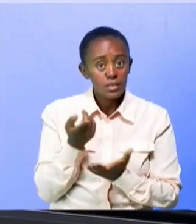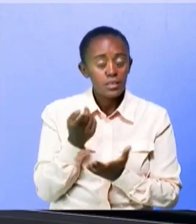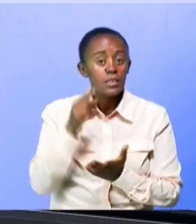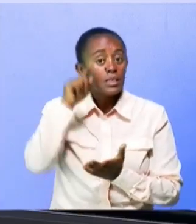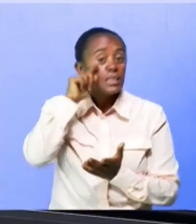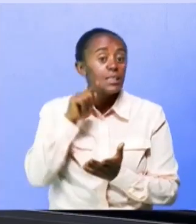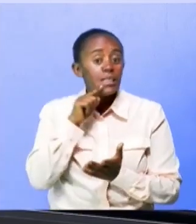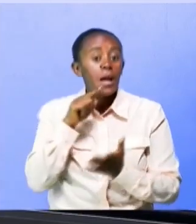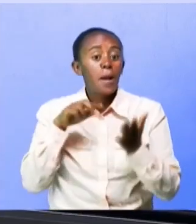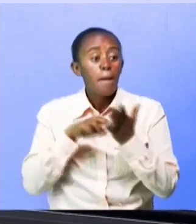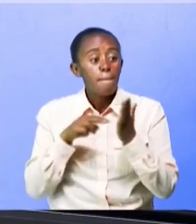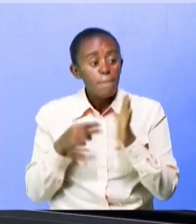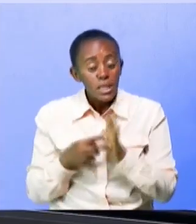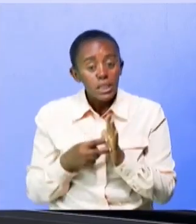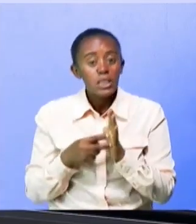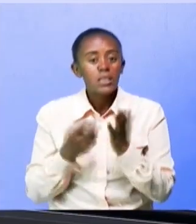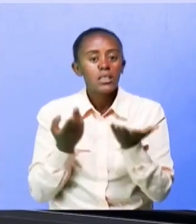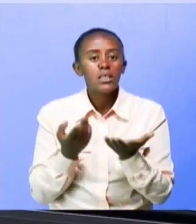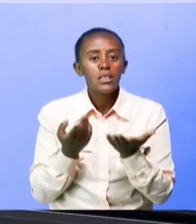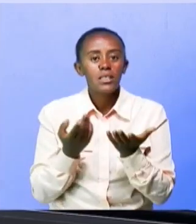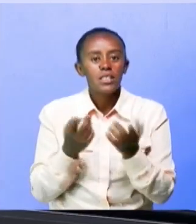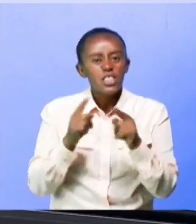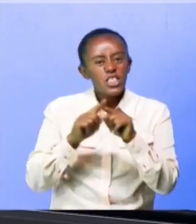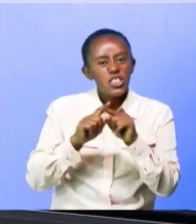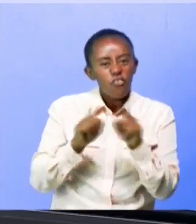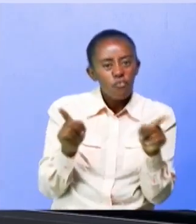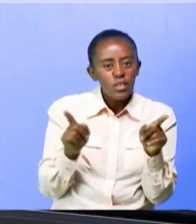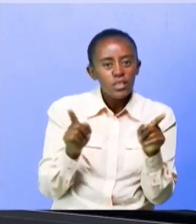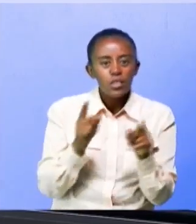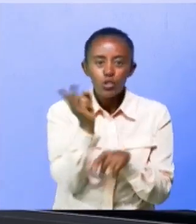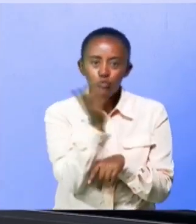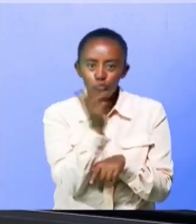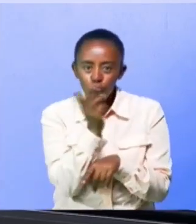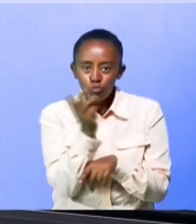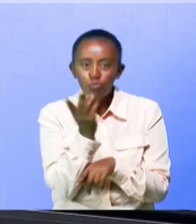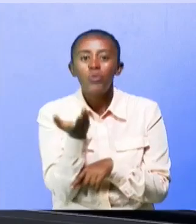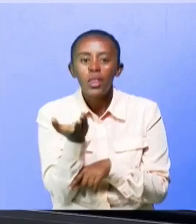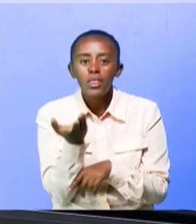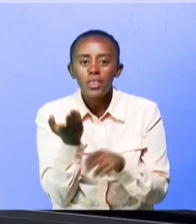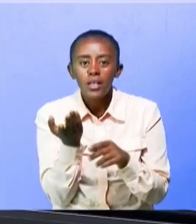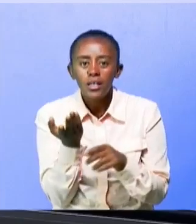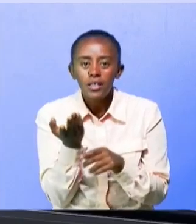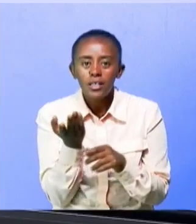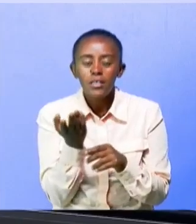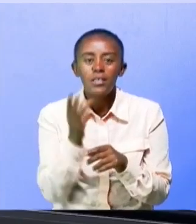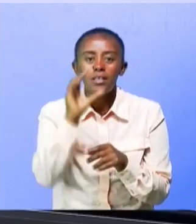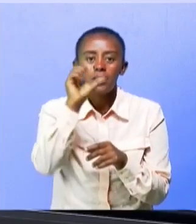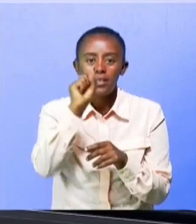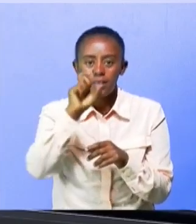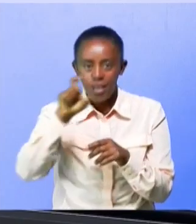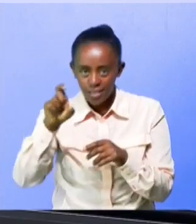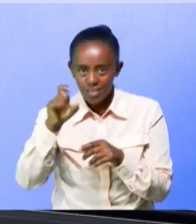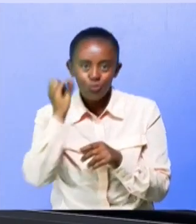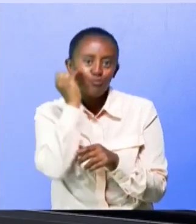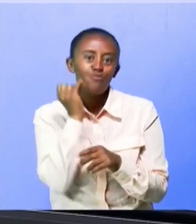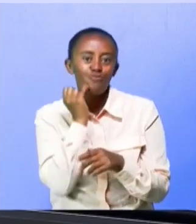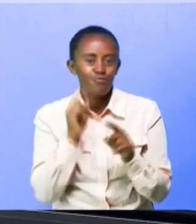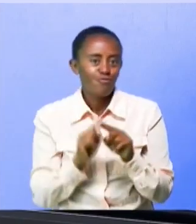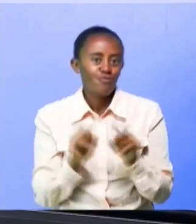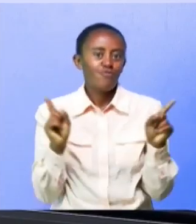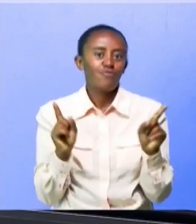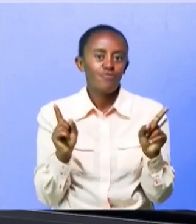Gender is the difference of the two what? Sexes according to their